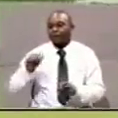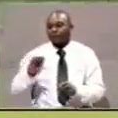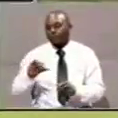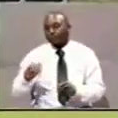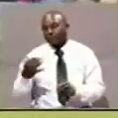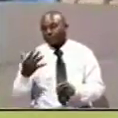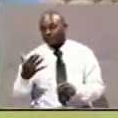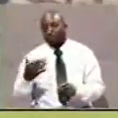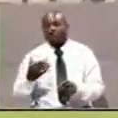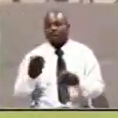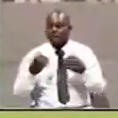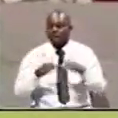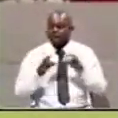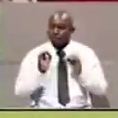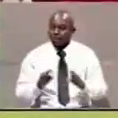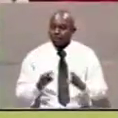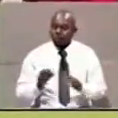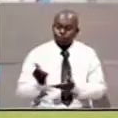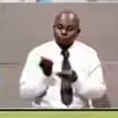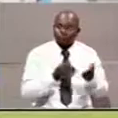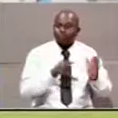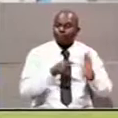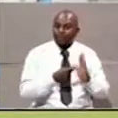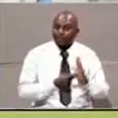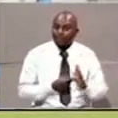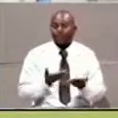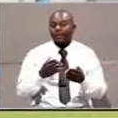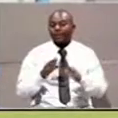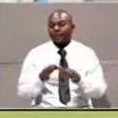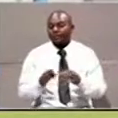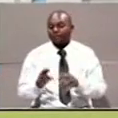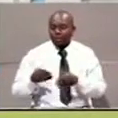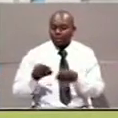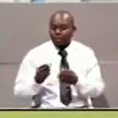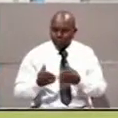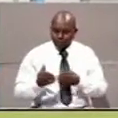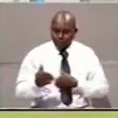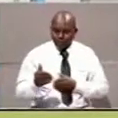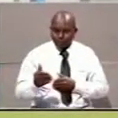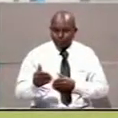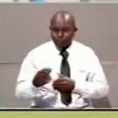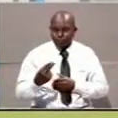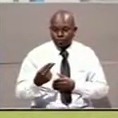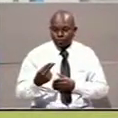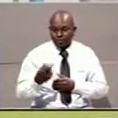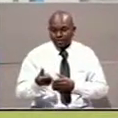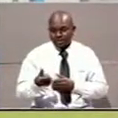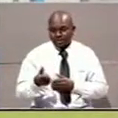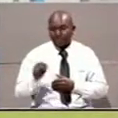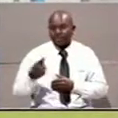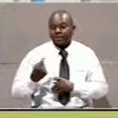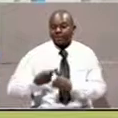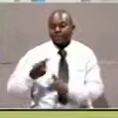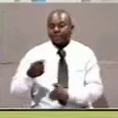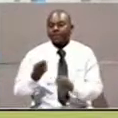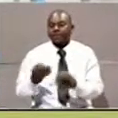clubs that were not able to submit their mandatories by the deadline have been given an extension of 26th this month